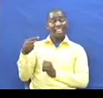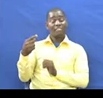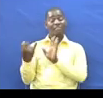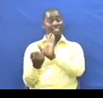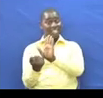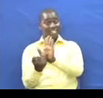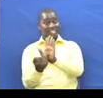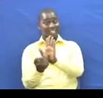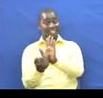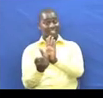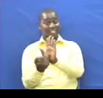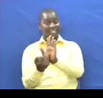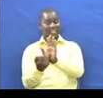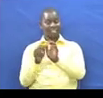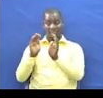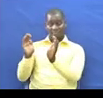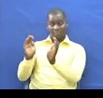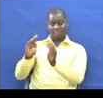3, -6,